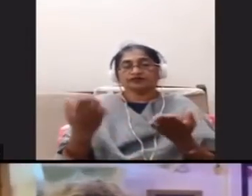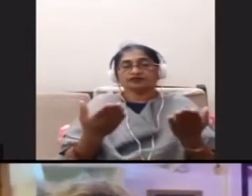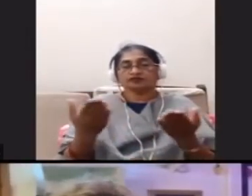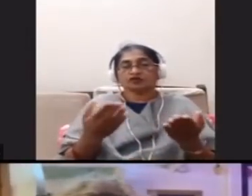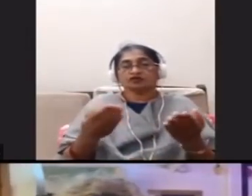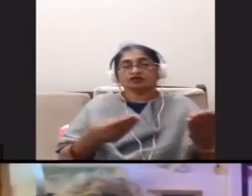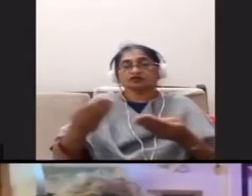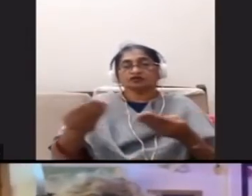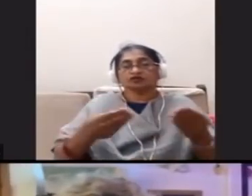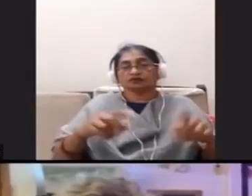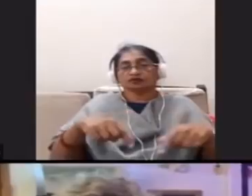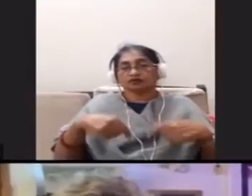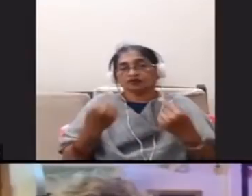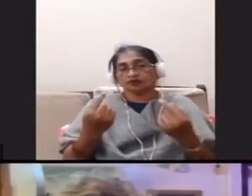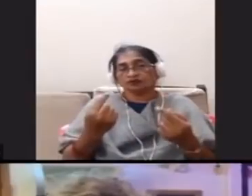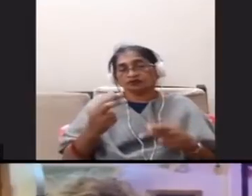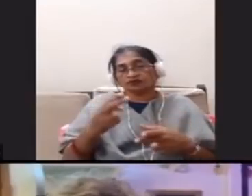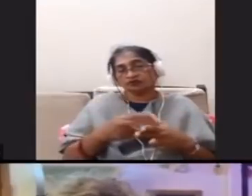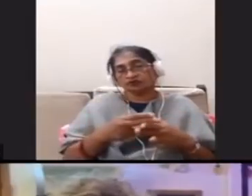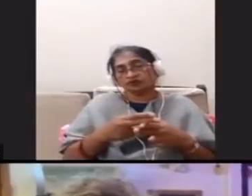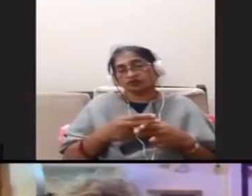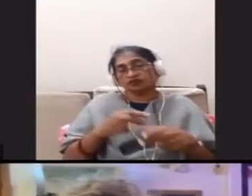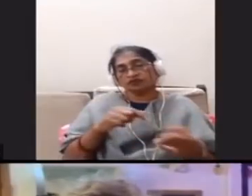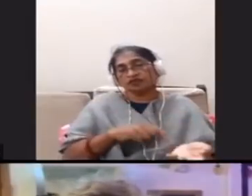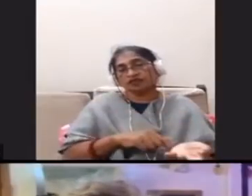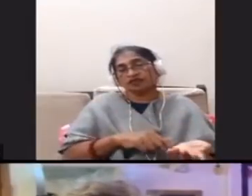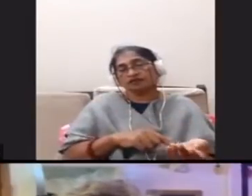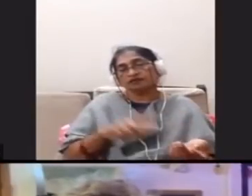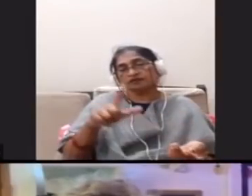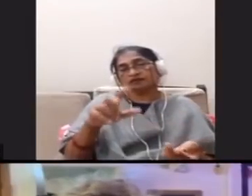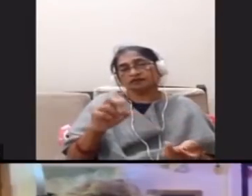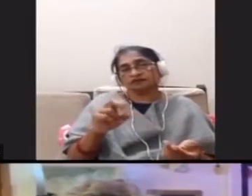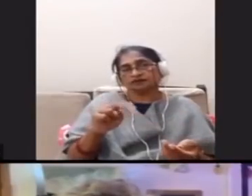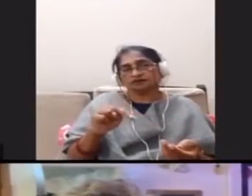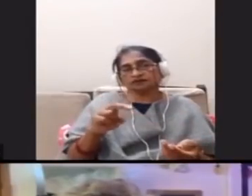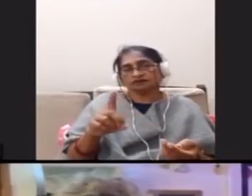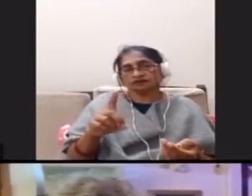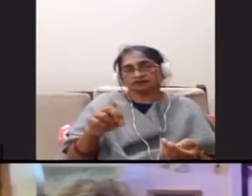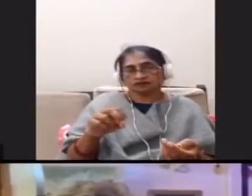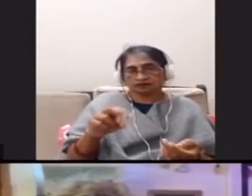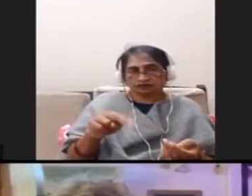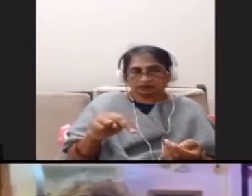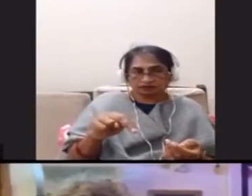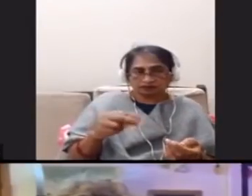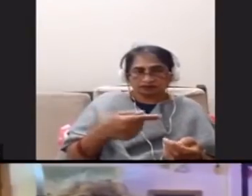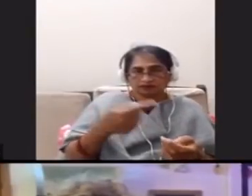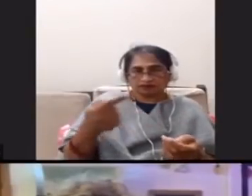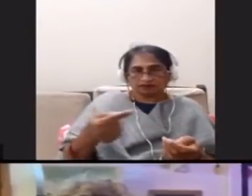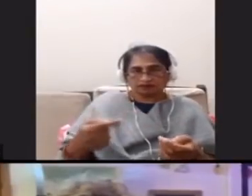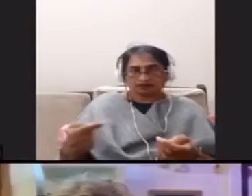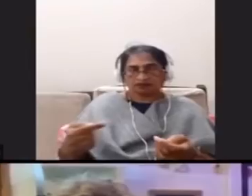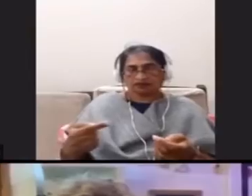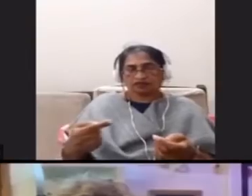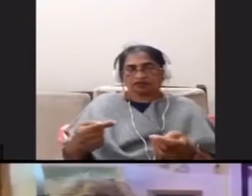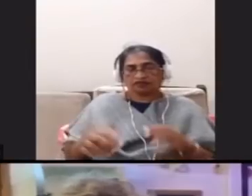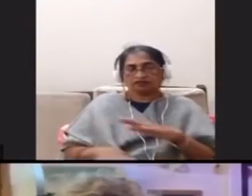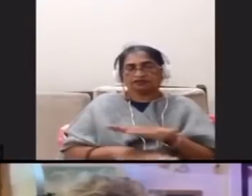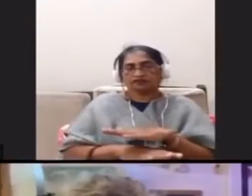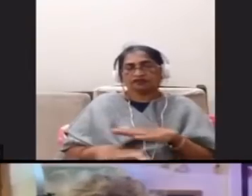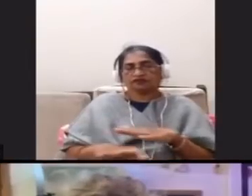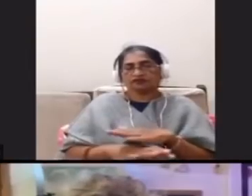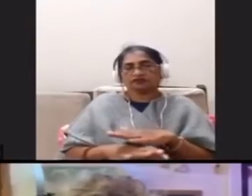got married for a short time. It was in London that she began to study art and completed a pre-foundation and then a foundation